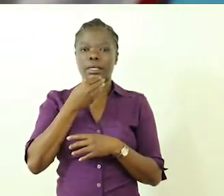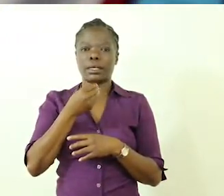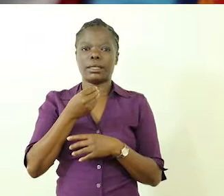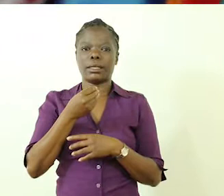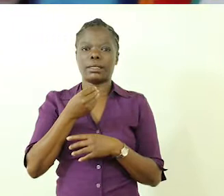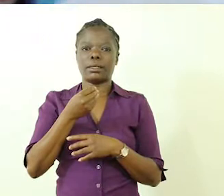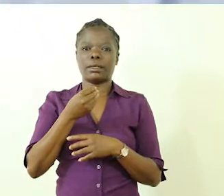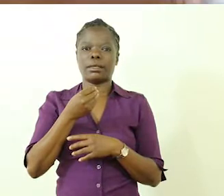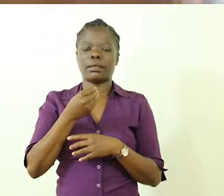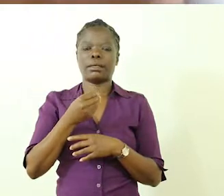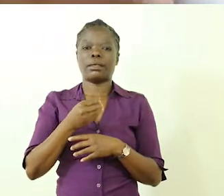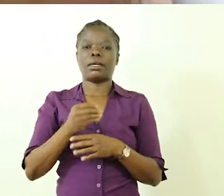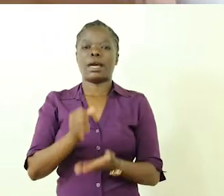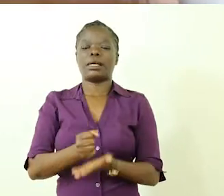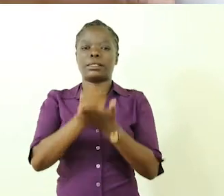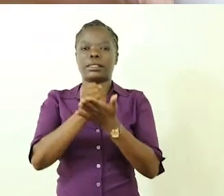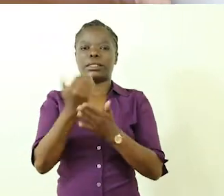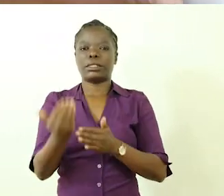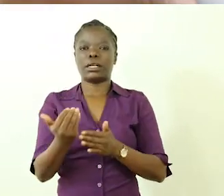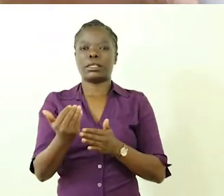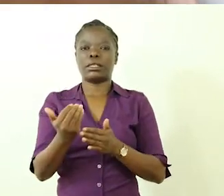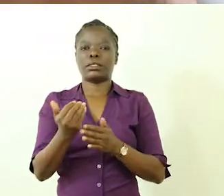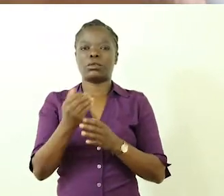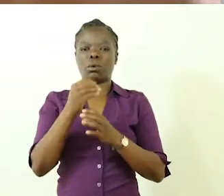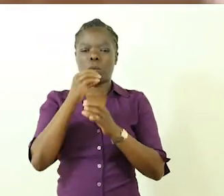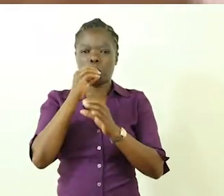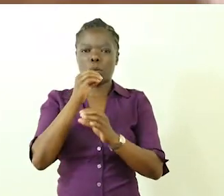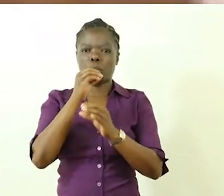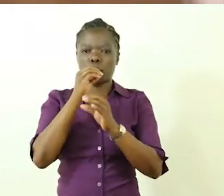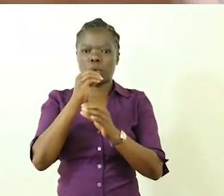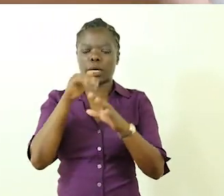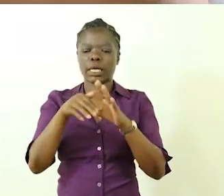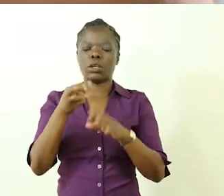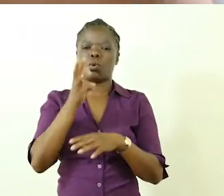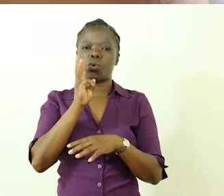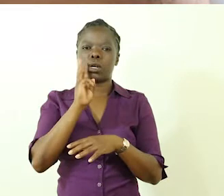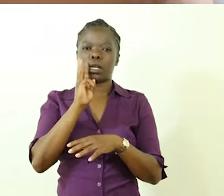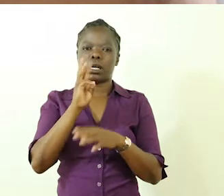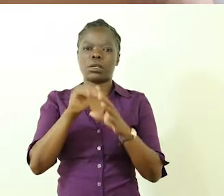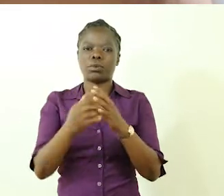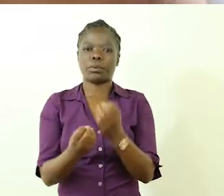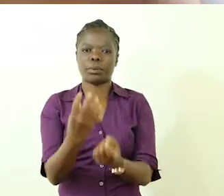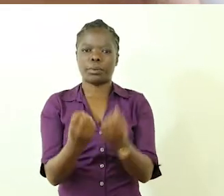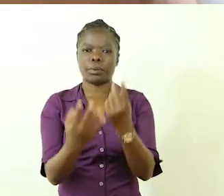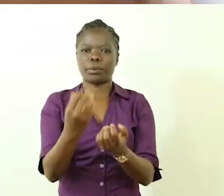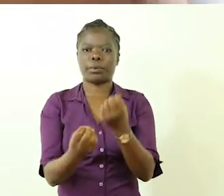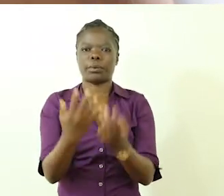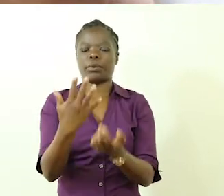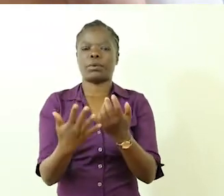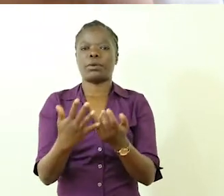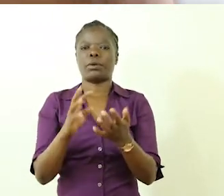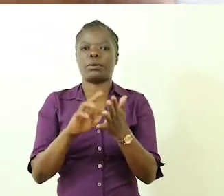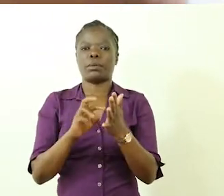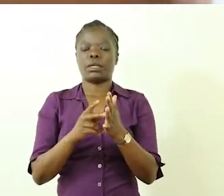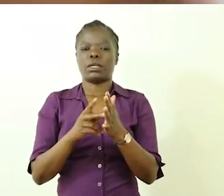Daddy. Assist the child to blow straws in water to create bubbles. So you